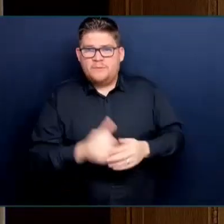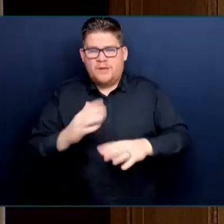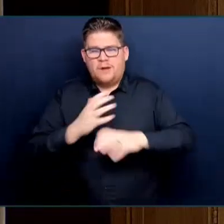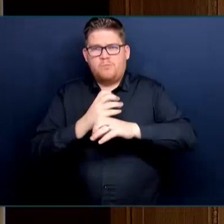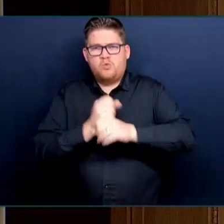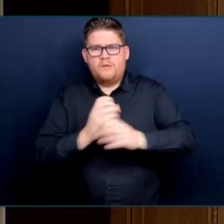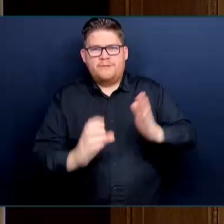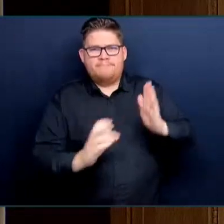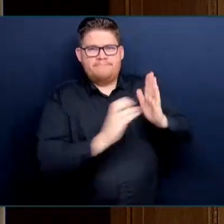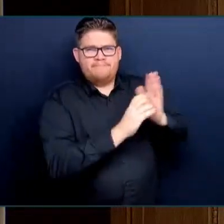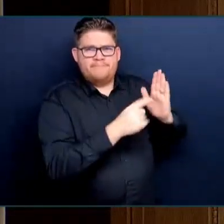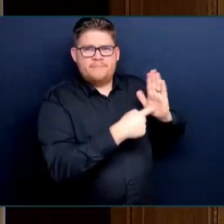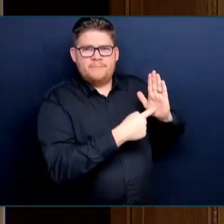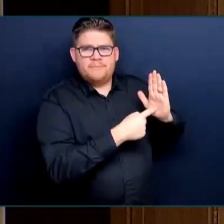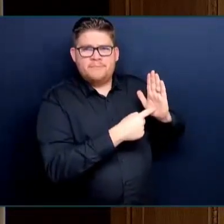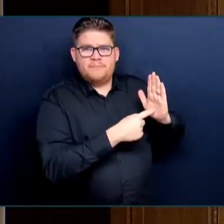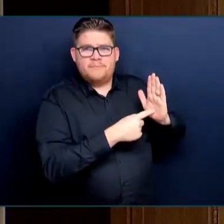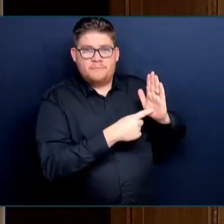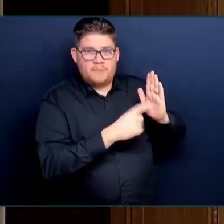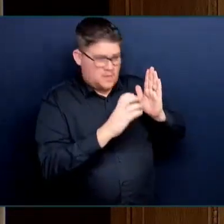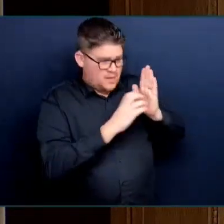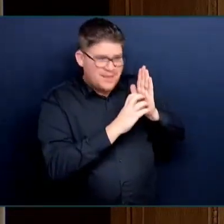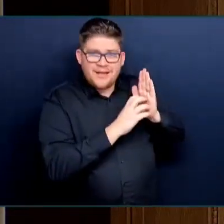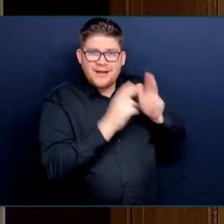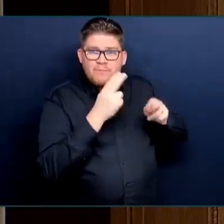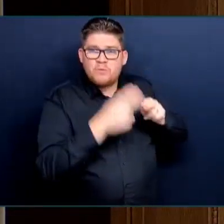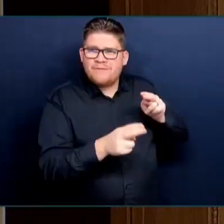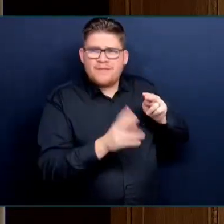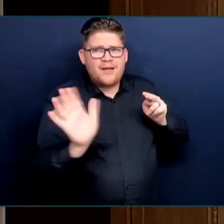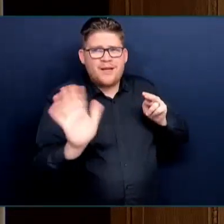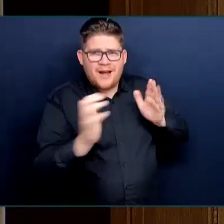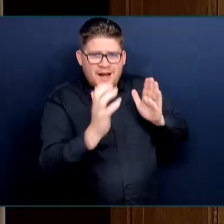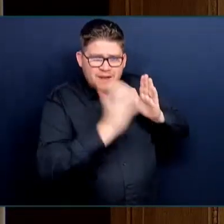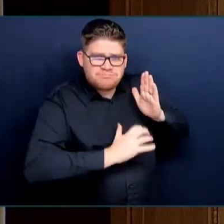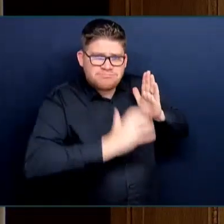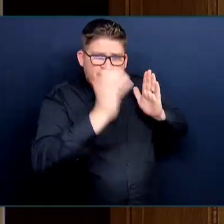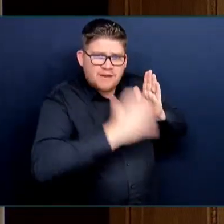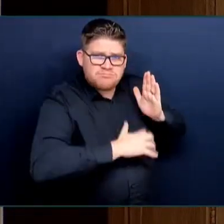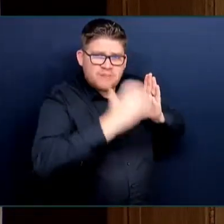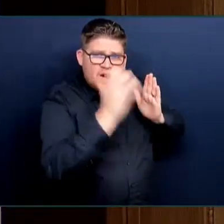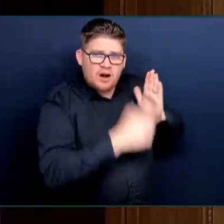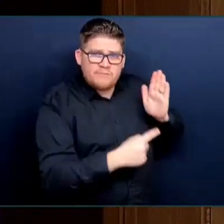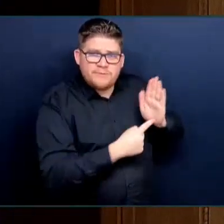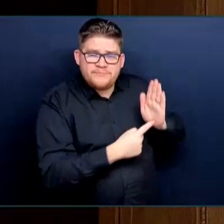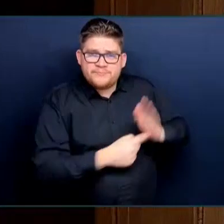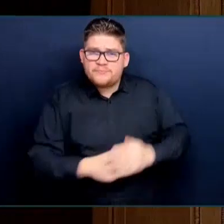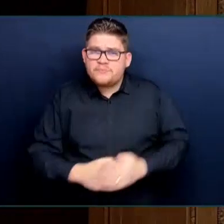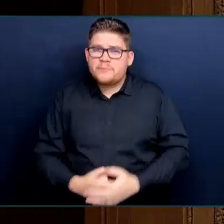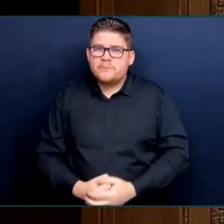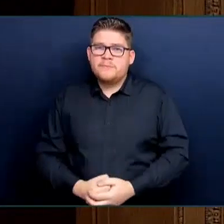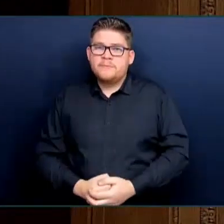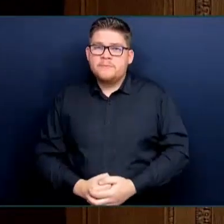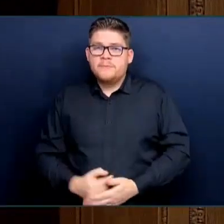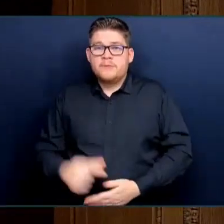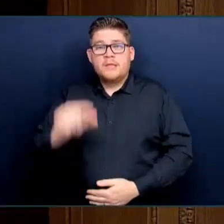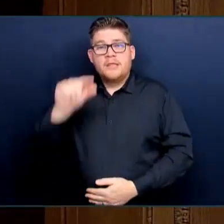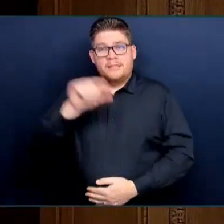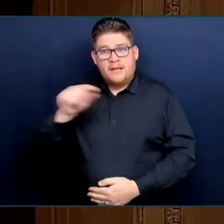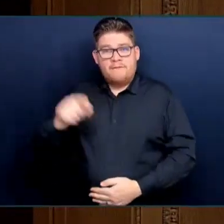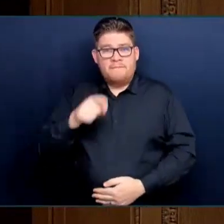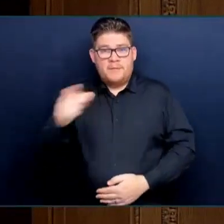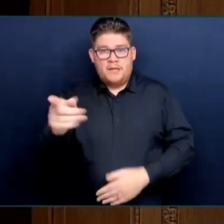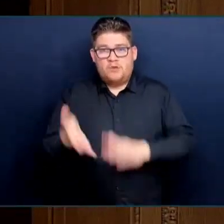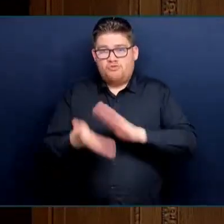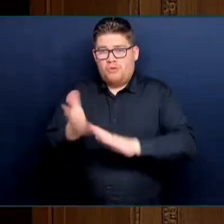Here's what it says. Here's what the note says the government's position on Surrey policing